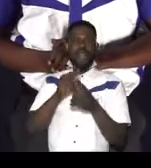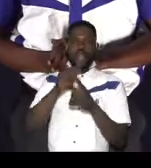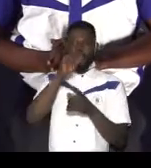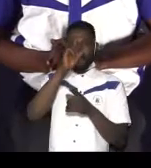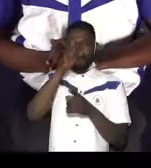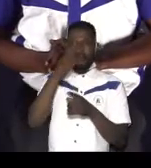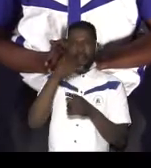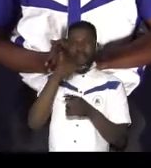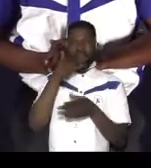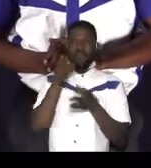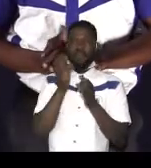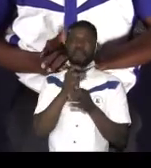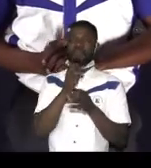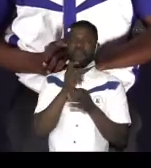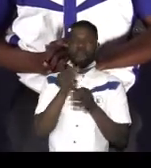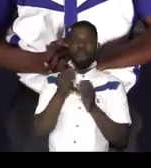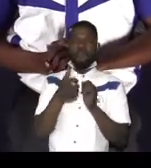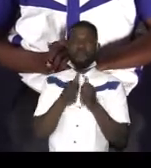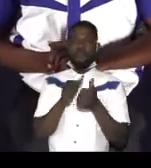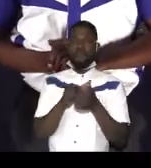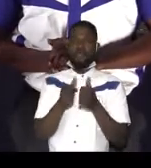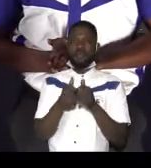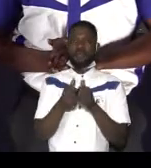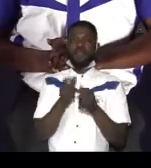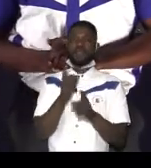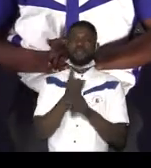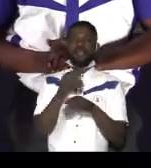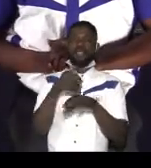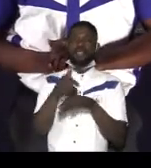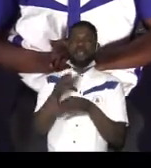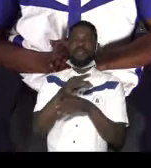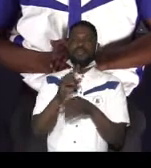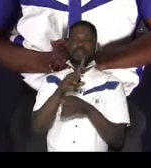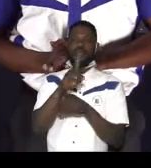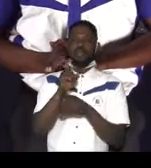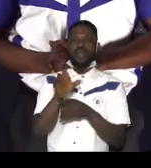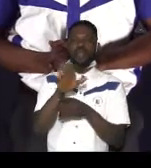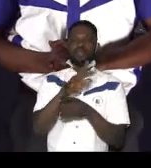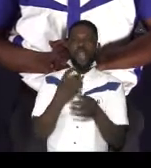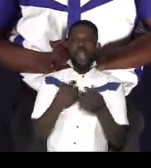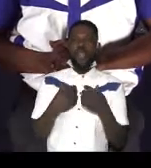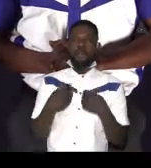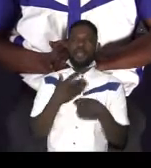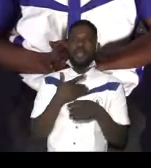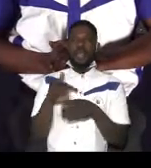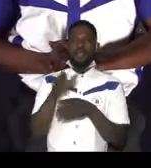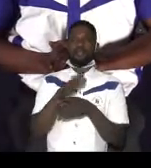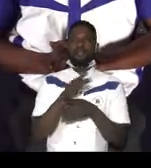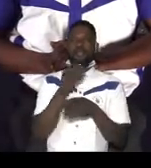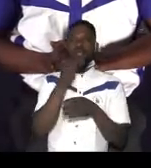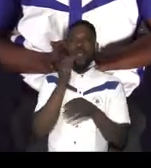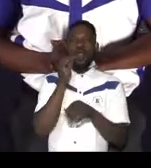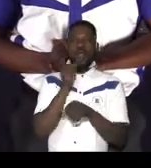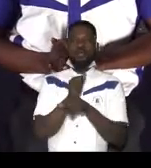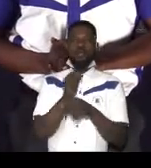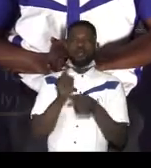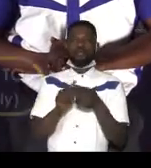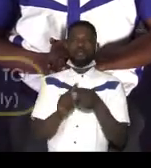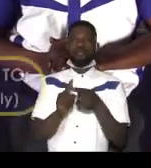smartphones. If not, there's no problem. Just send your questions, your comments, and your homework